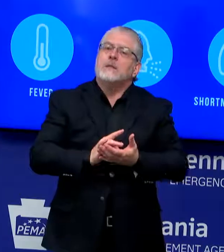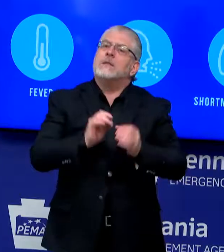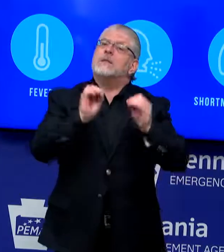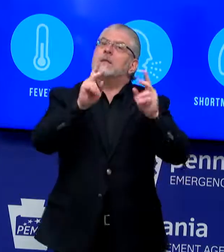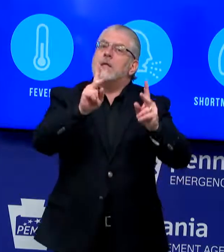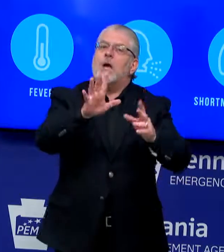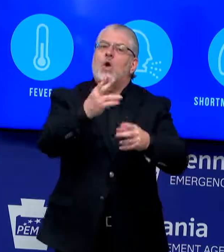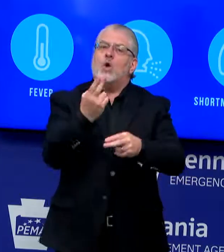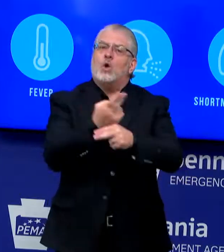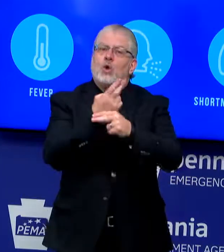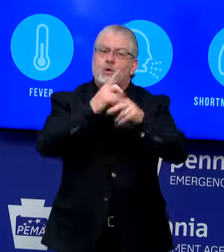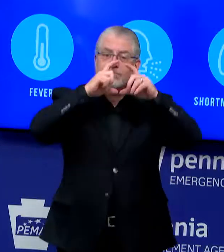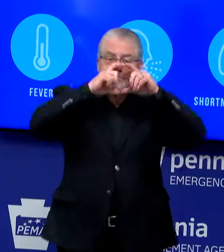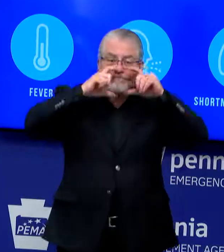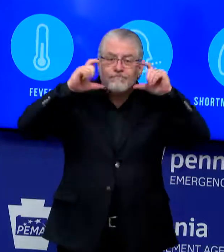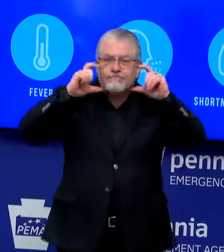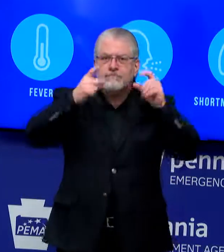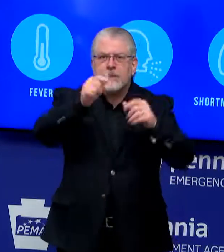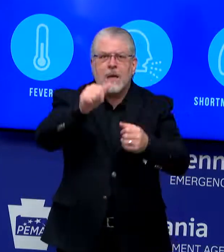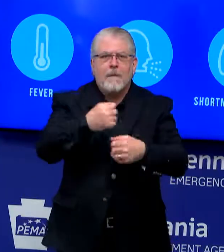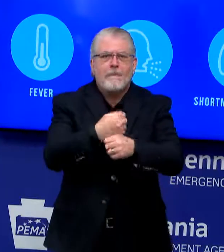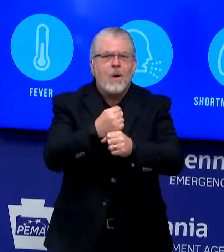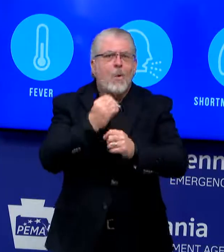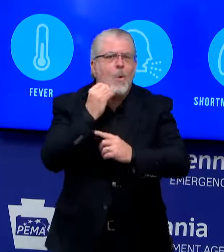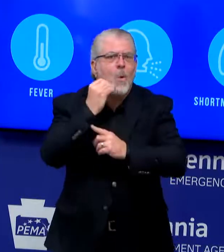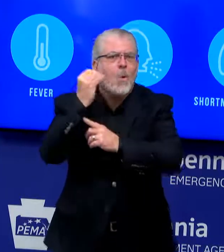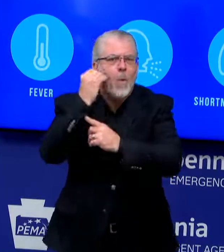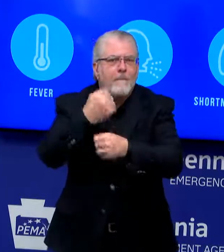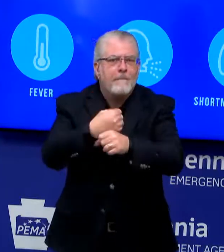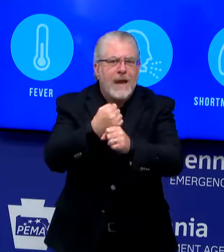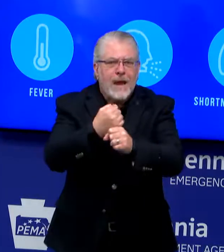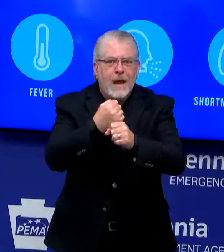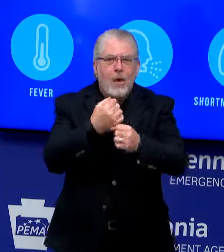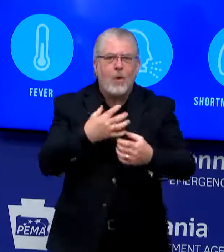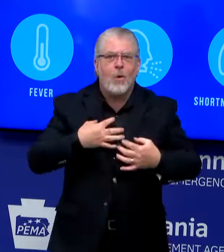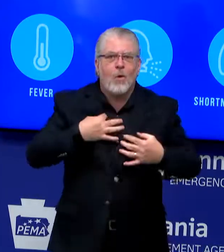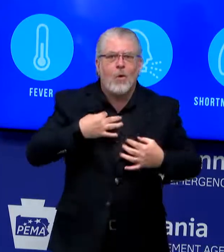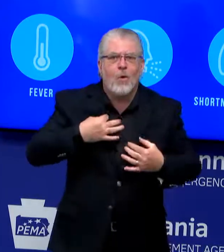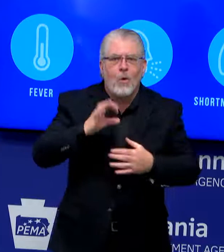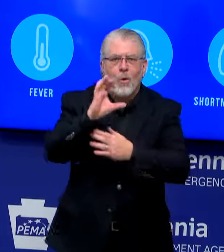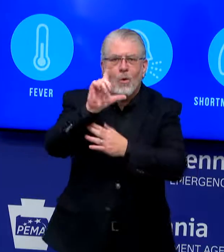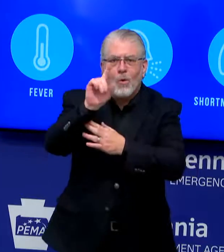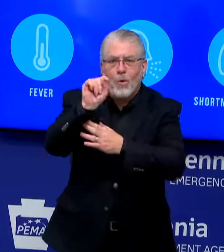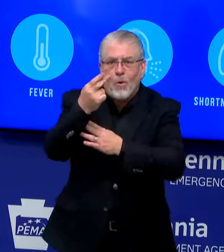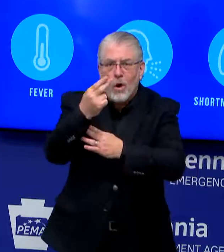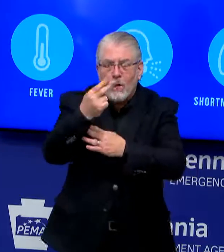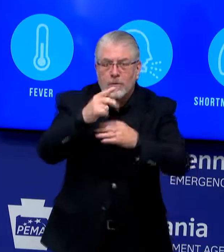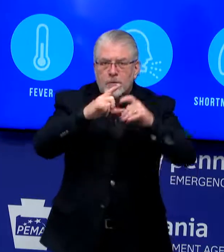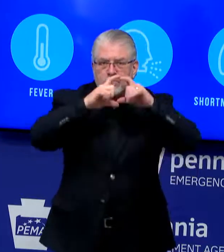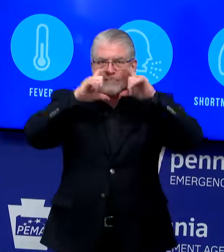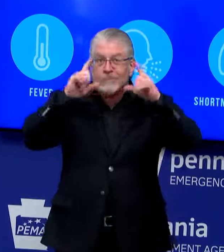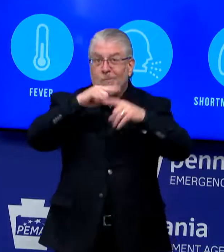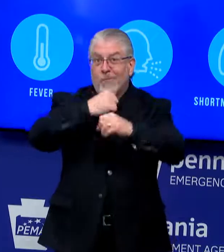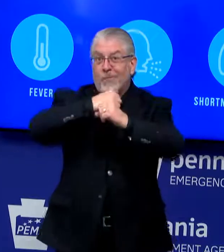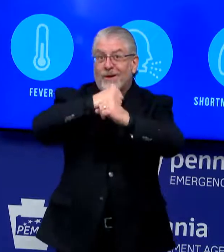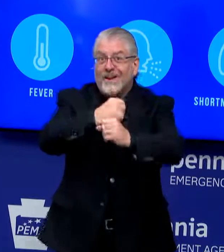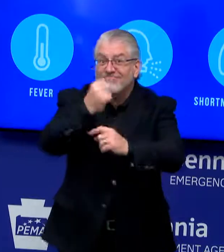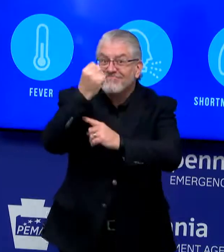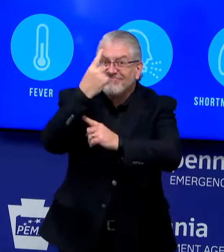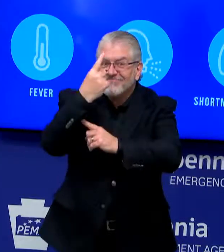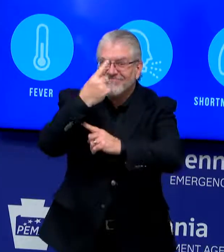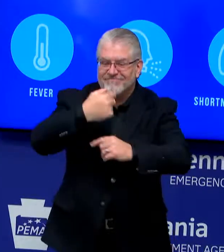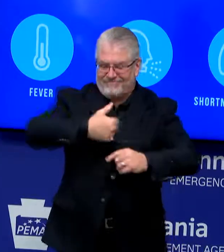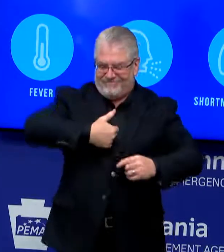an extra layer of protection. Now, you do not need a surgical mask or an N95